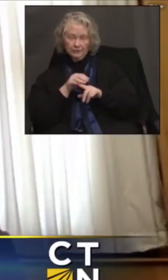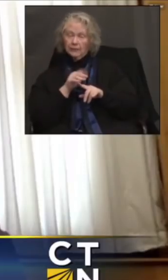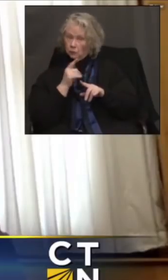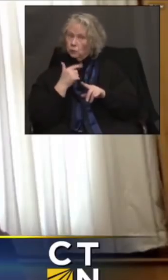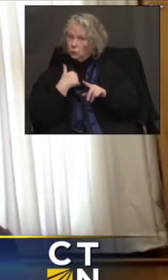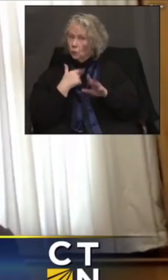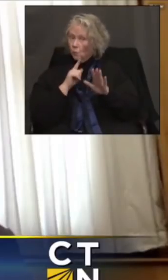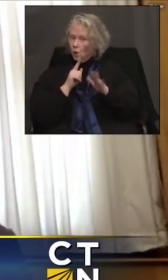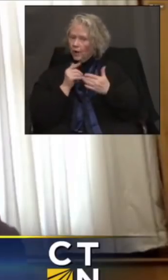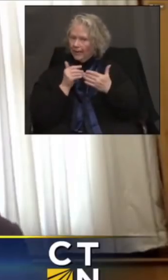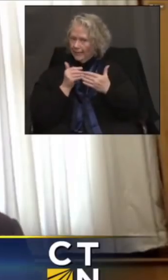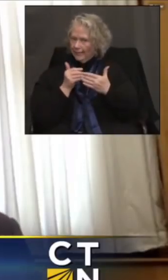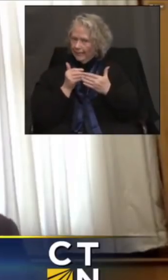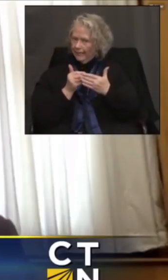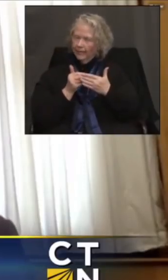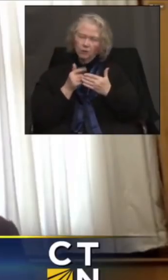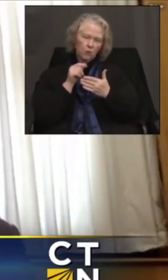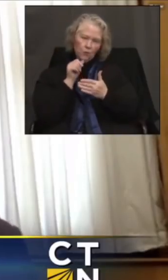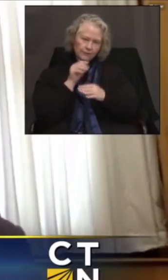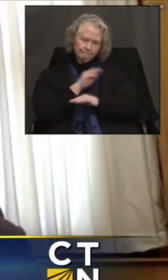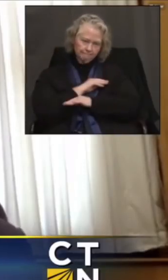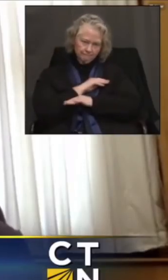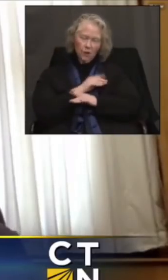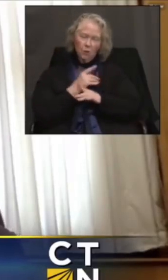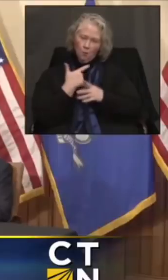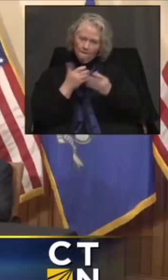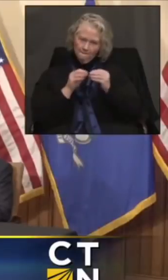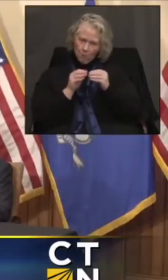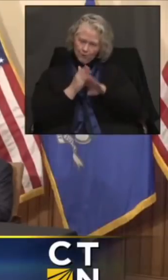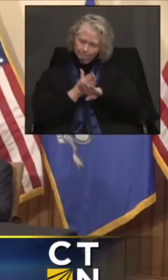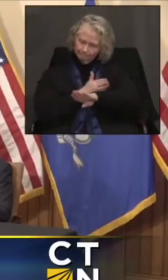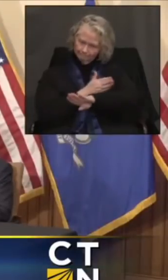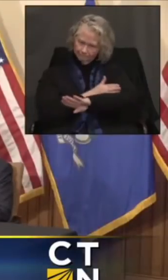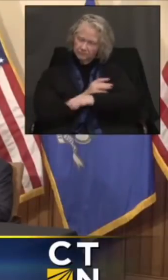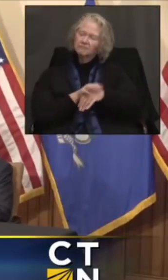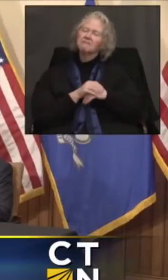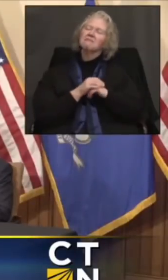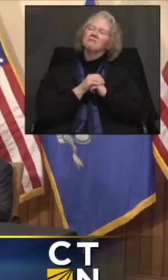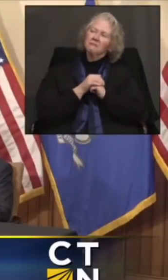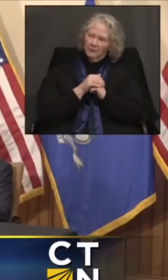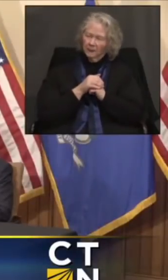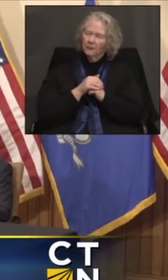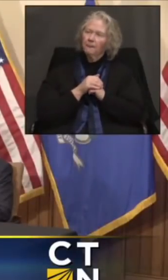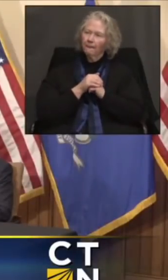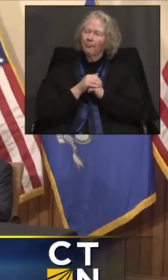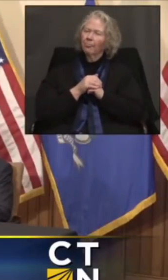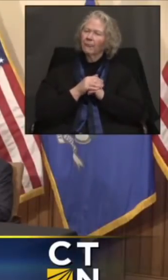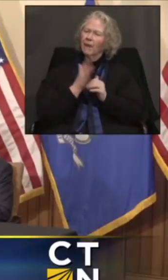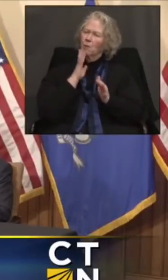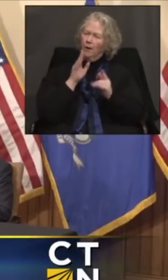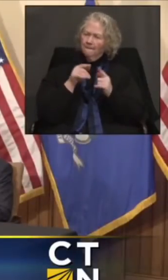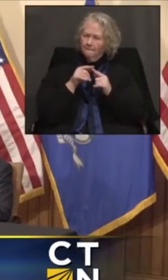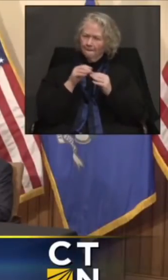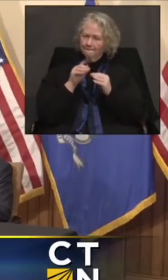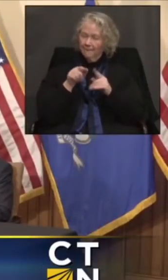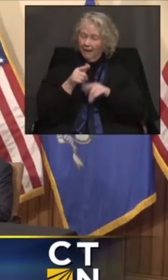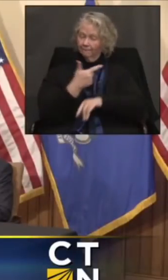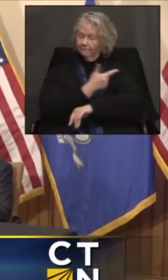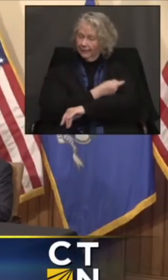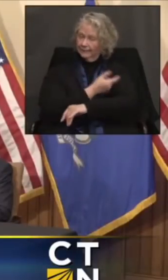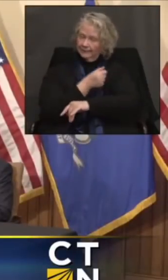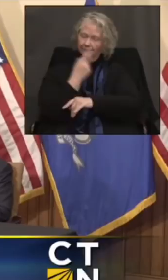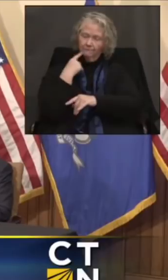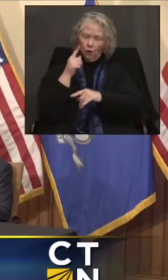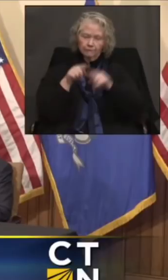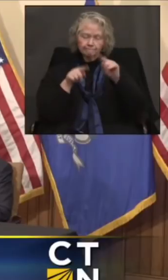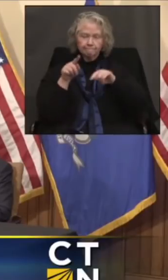not there yet, and we still have more work to do, but making progress. Yeah, so I want to ask about vaccine equity more broadly as well, because it's something you